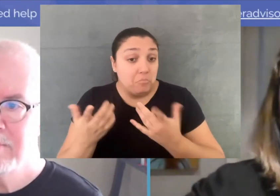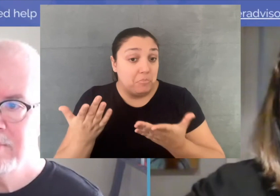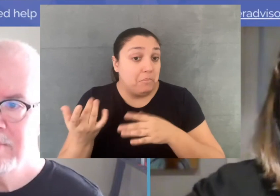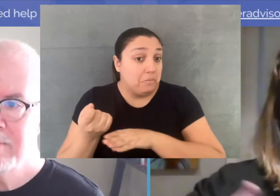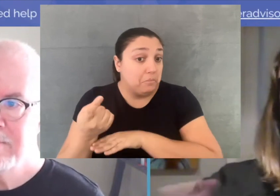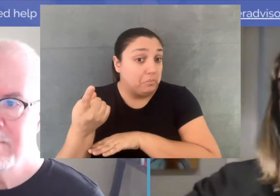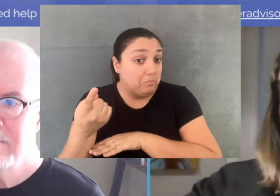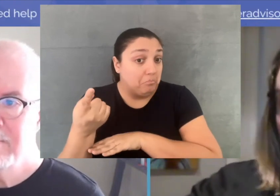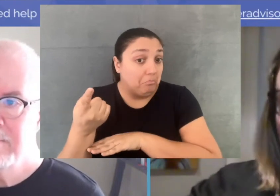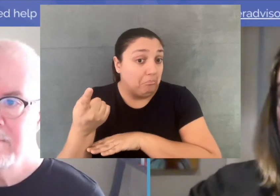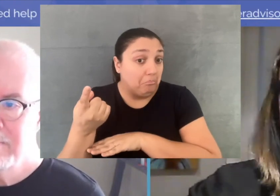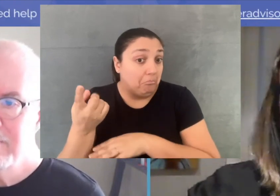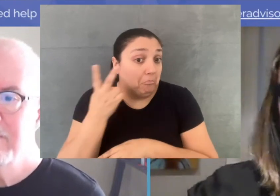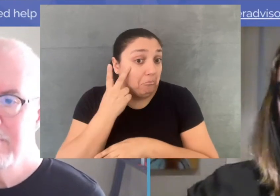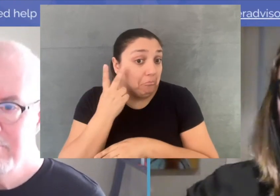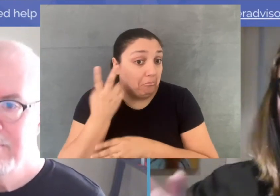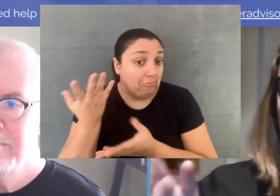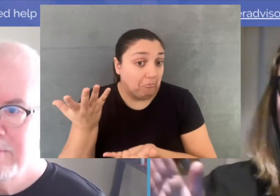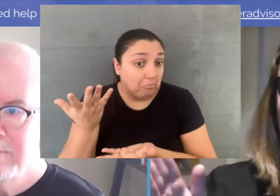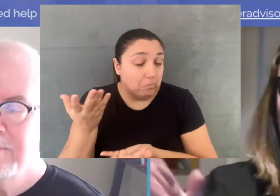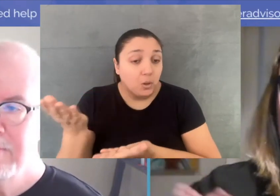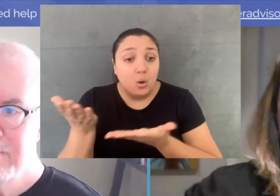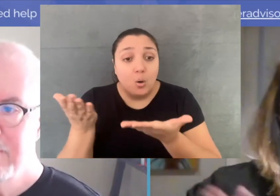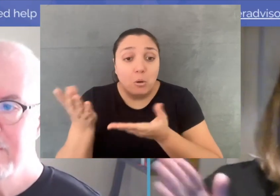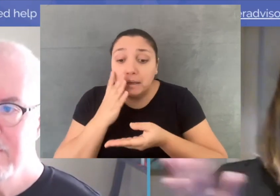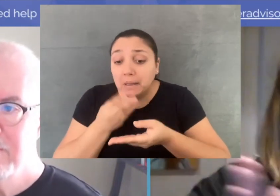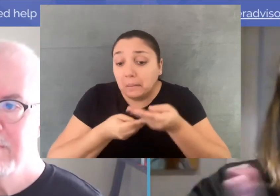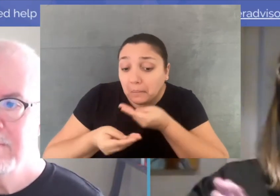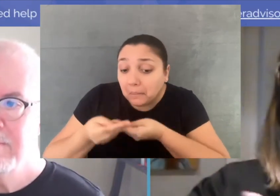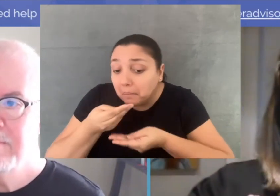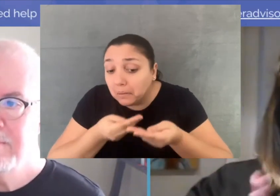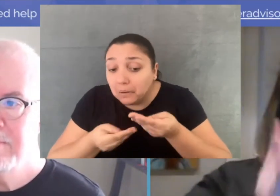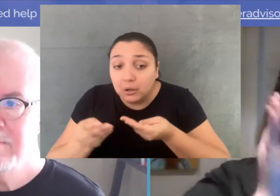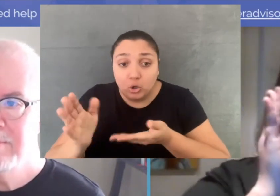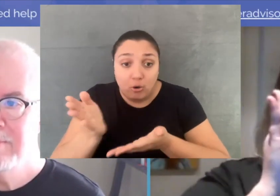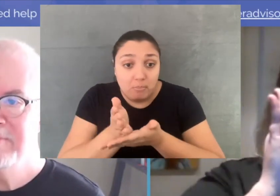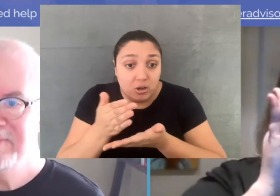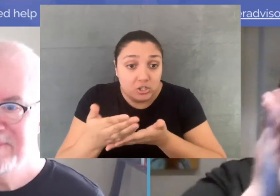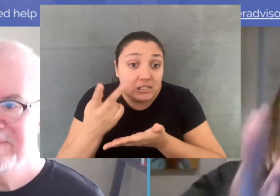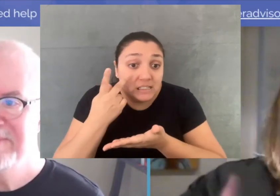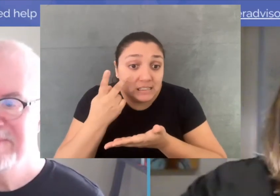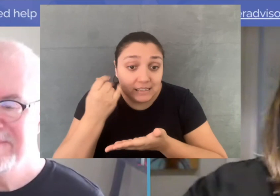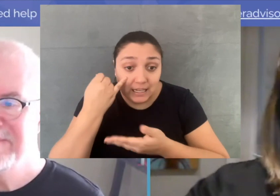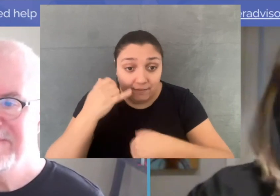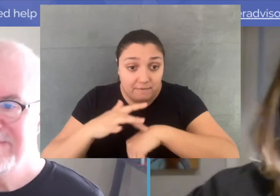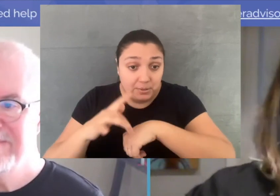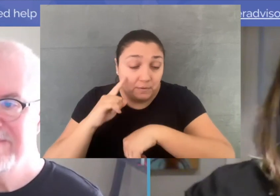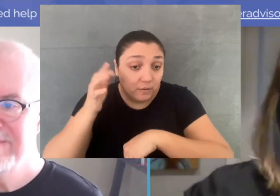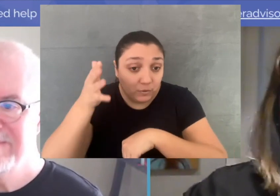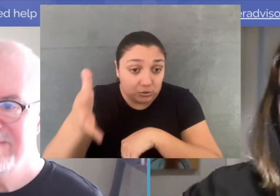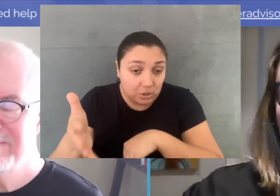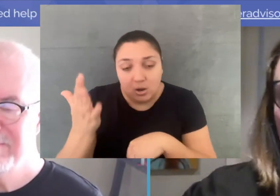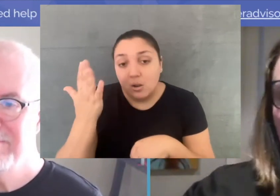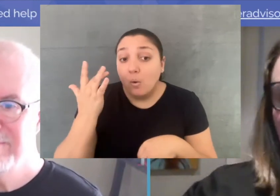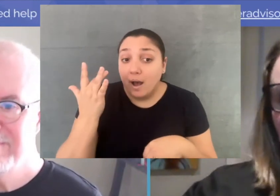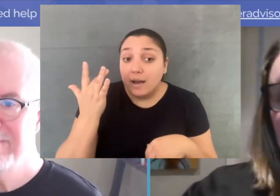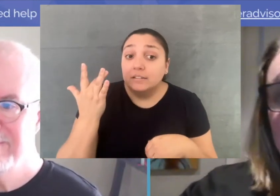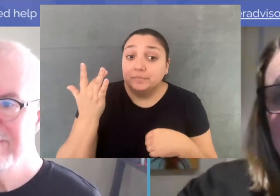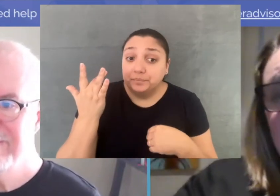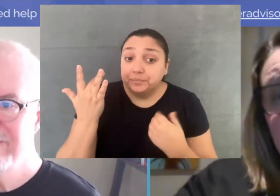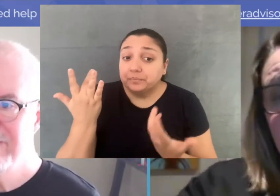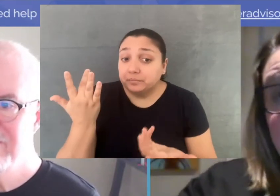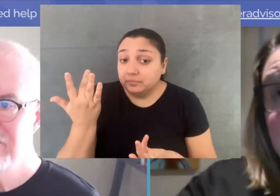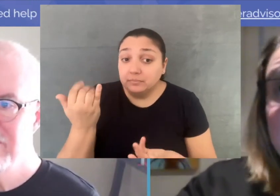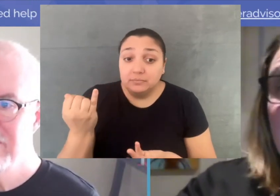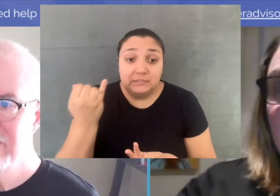but next year, right? What can you wiggle around in your budget to make sure that it's included in the future?